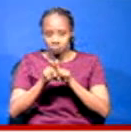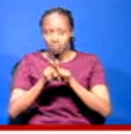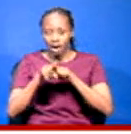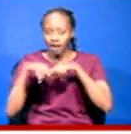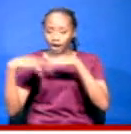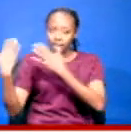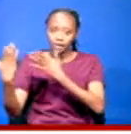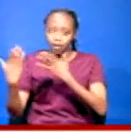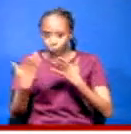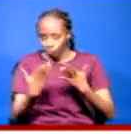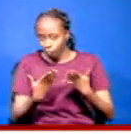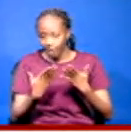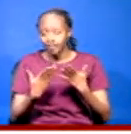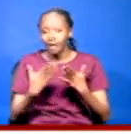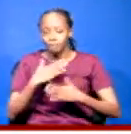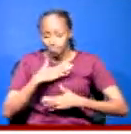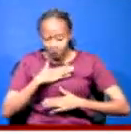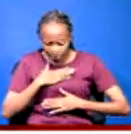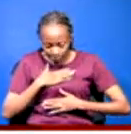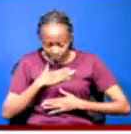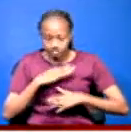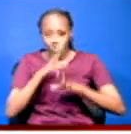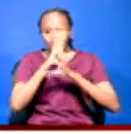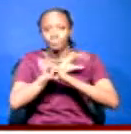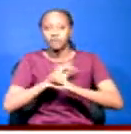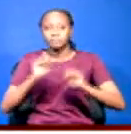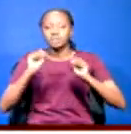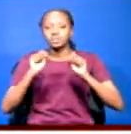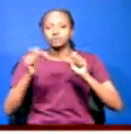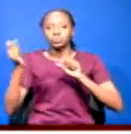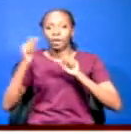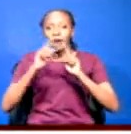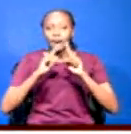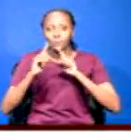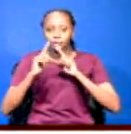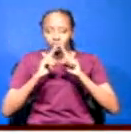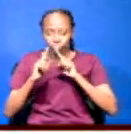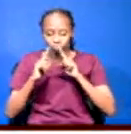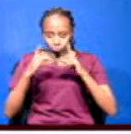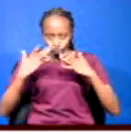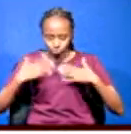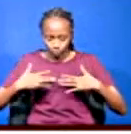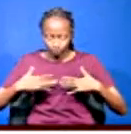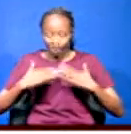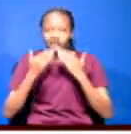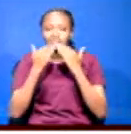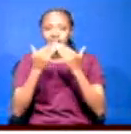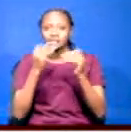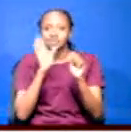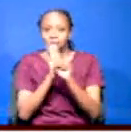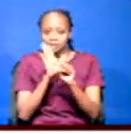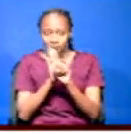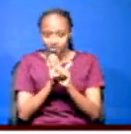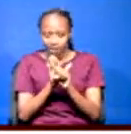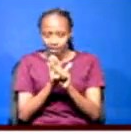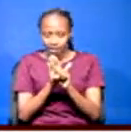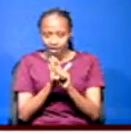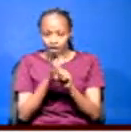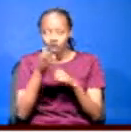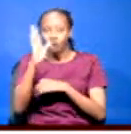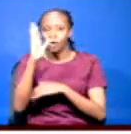invite His Excellency the President to come and speak to his people. Asanteni sana, Mungu